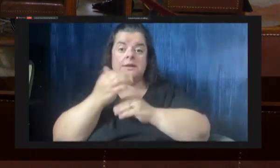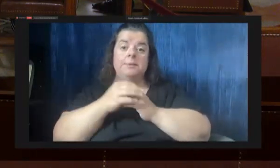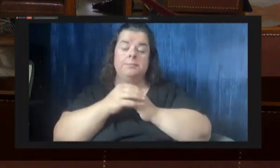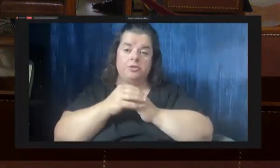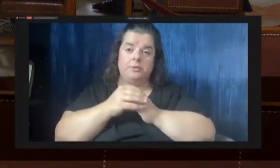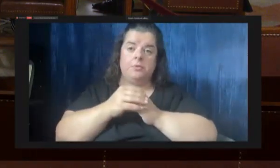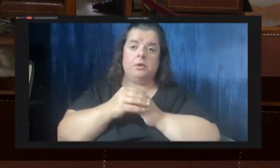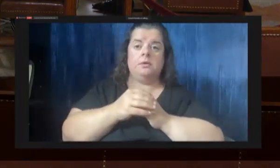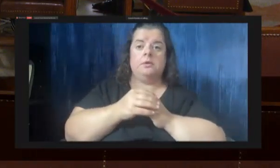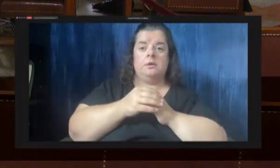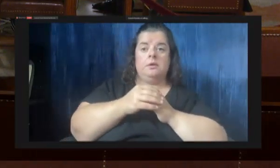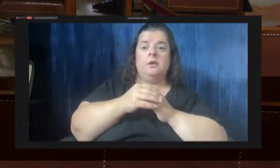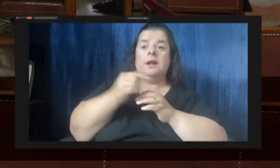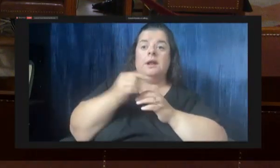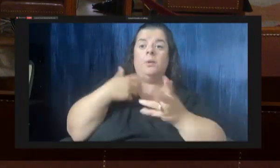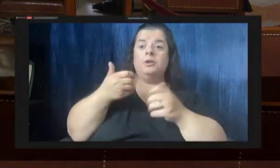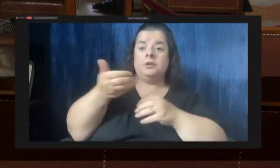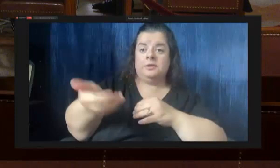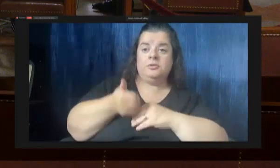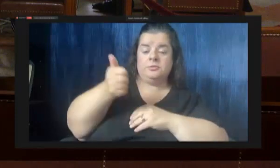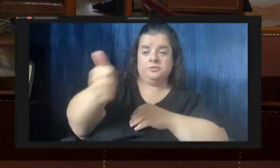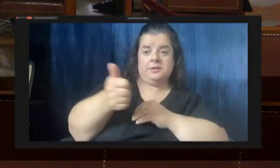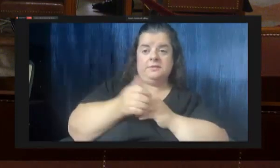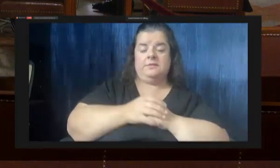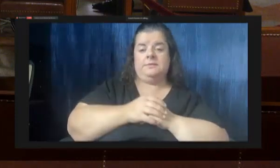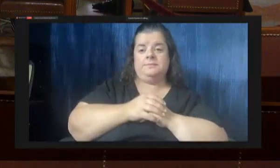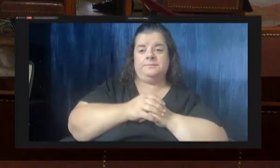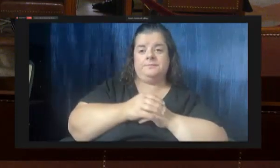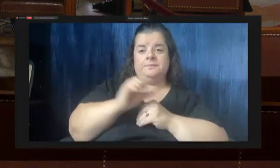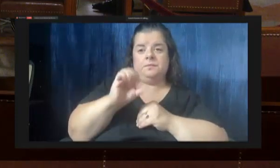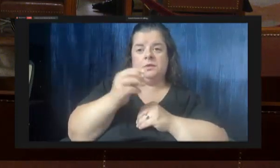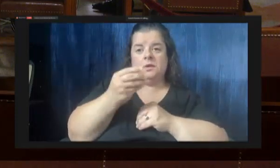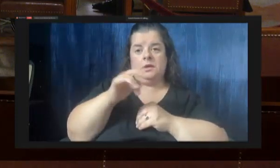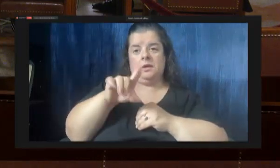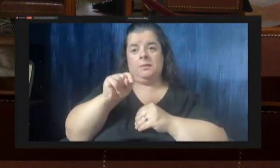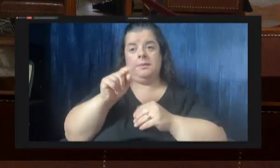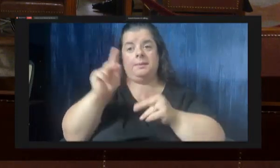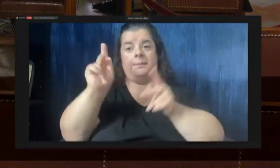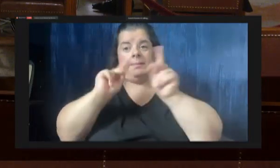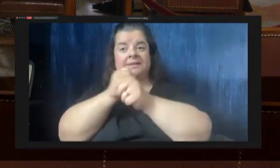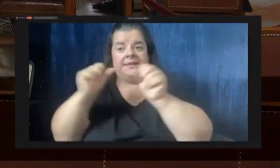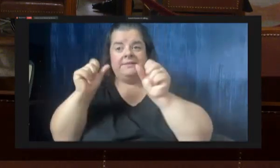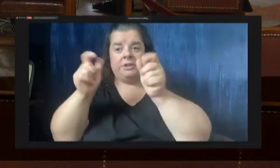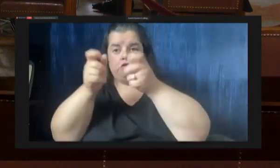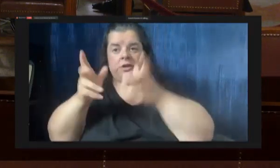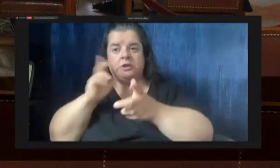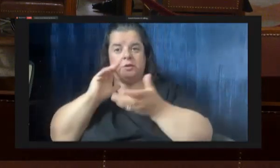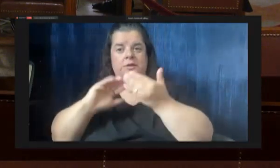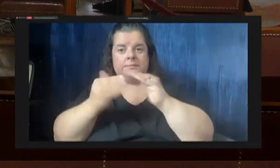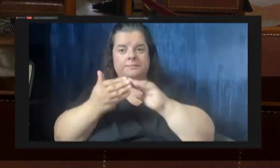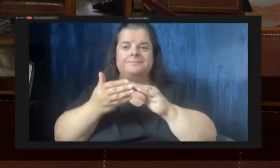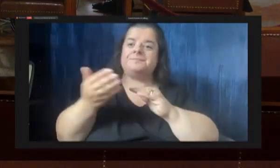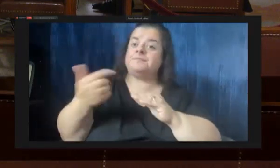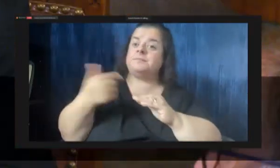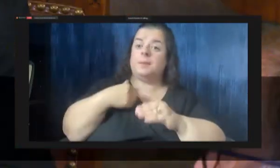So, I guess introduce yourself for the. Lee Schmidt. I'm Public Safety Director for the city. Yeah, so my question is,